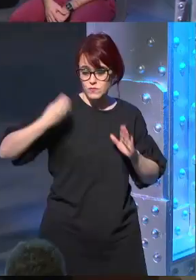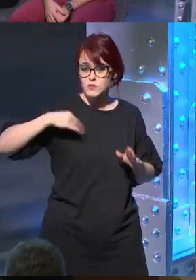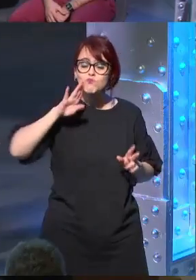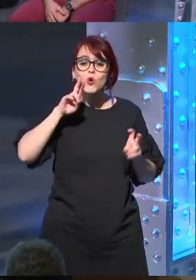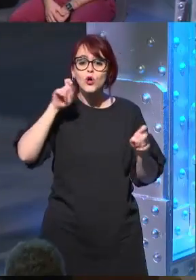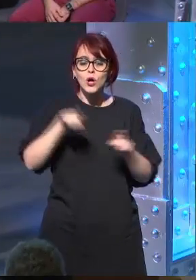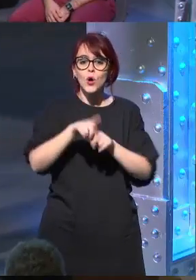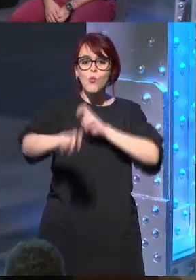people.